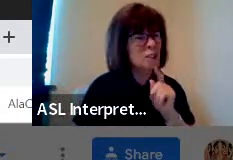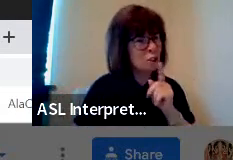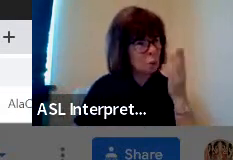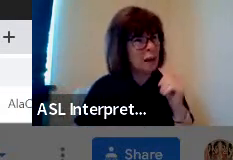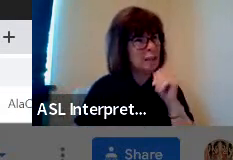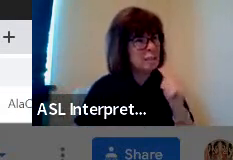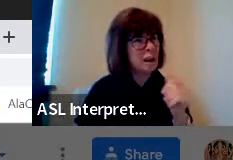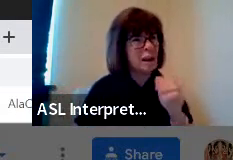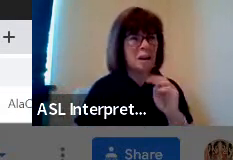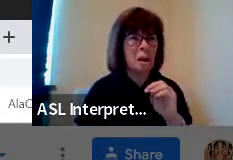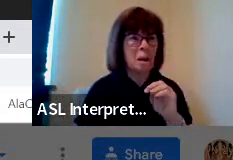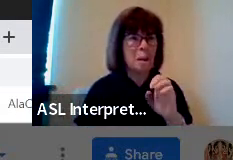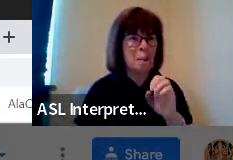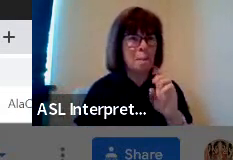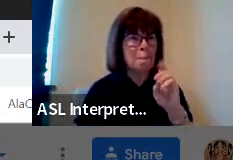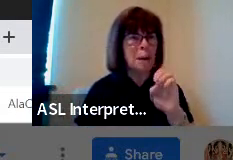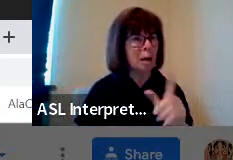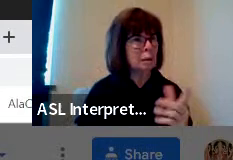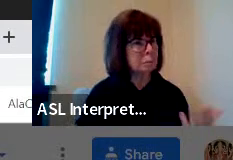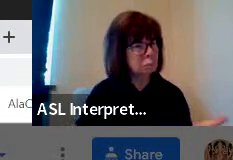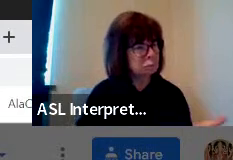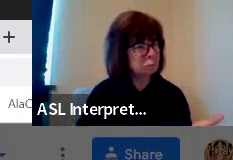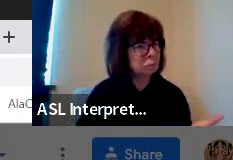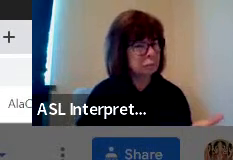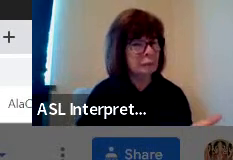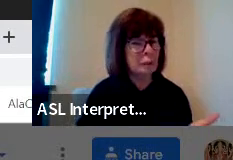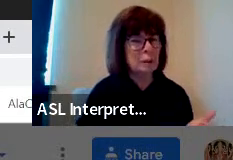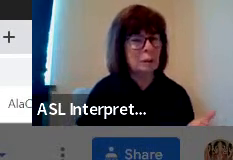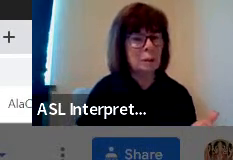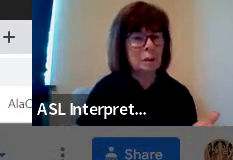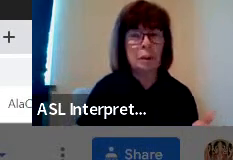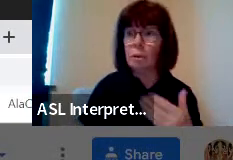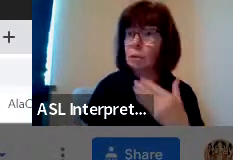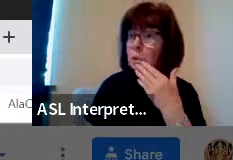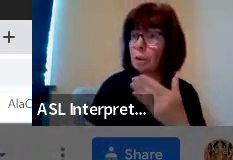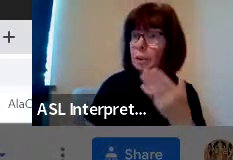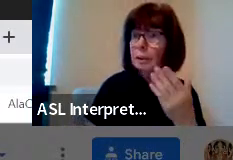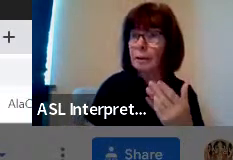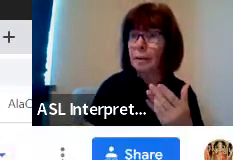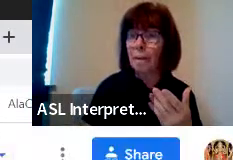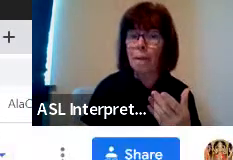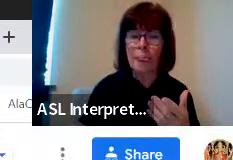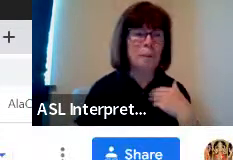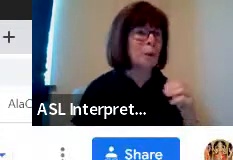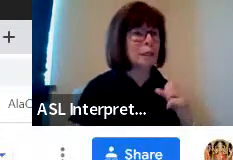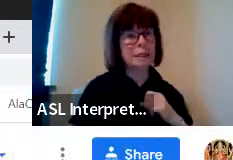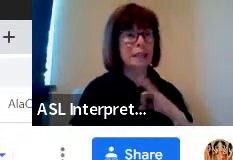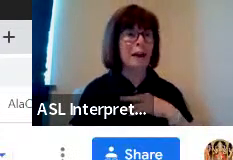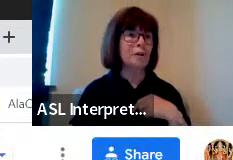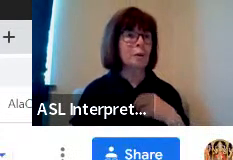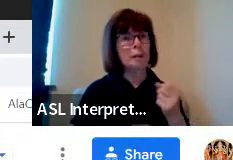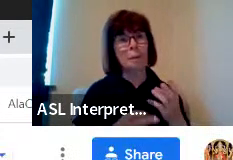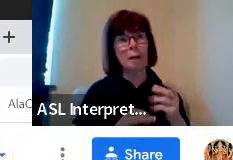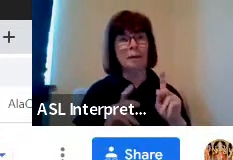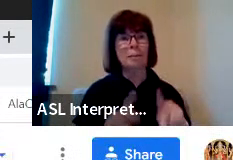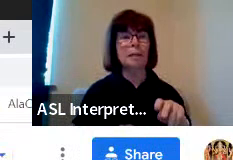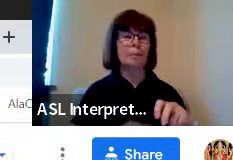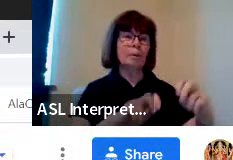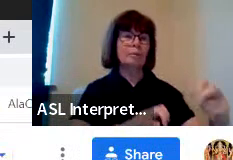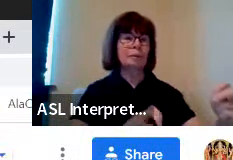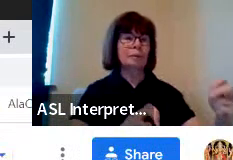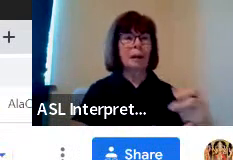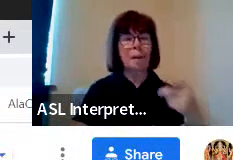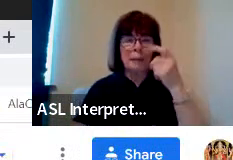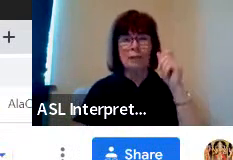model. That's a great comment. Where you staff it with a whole bunch of people who sit around and do nothing because you're going to test one person